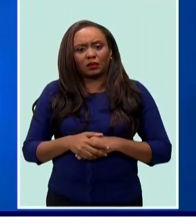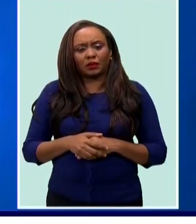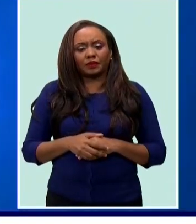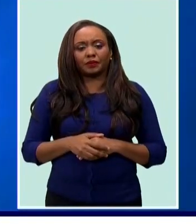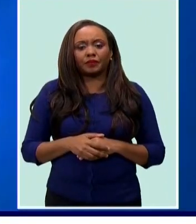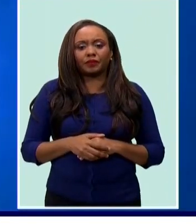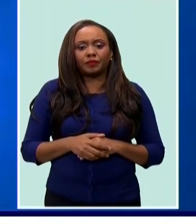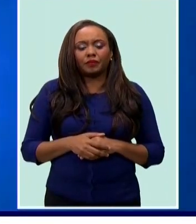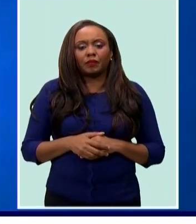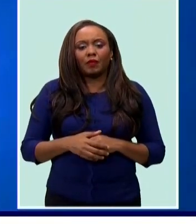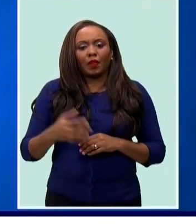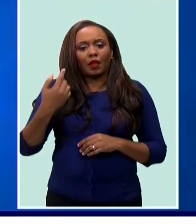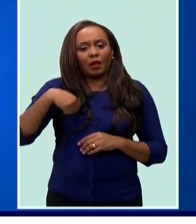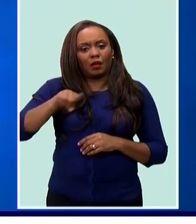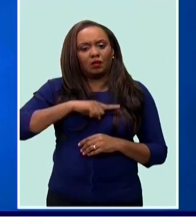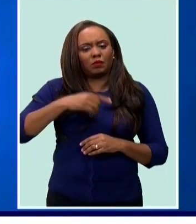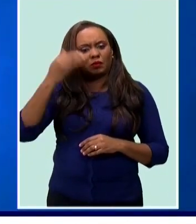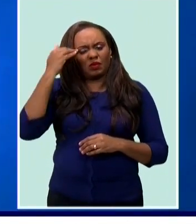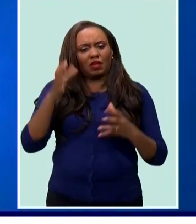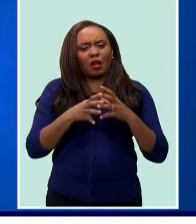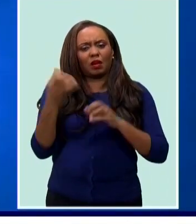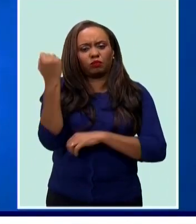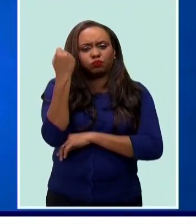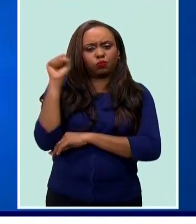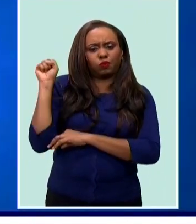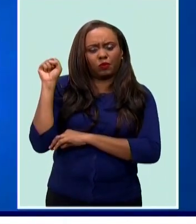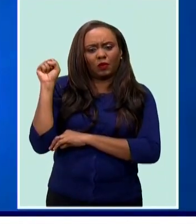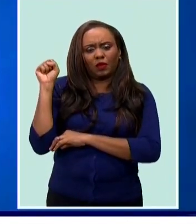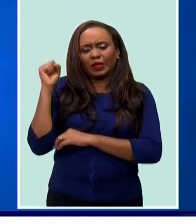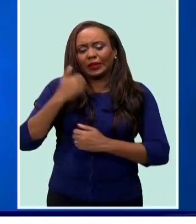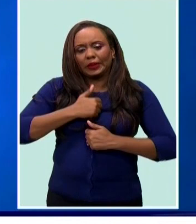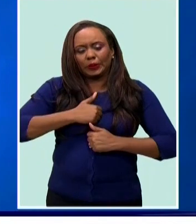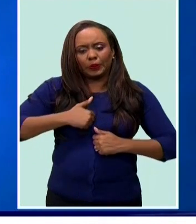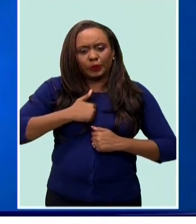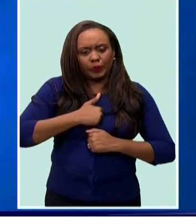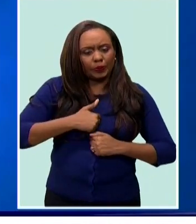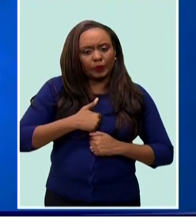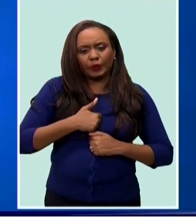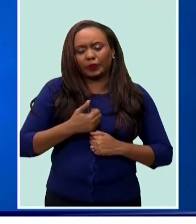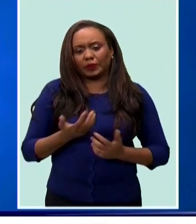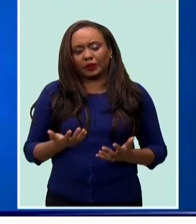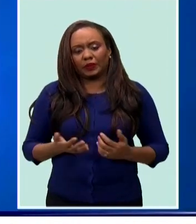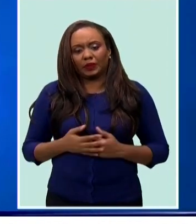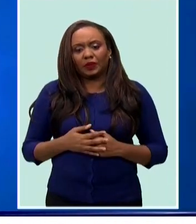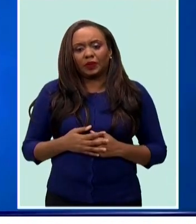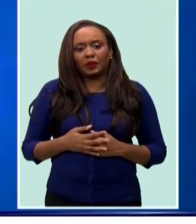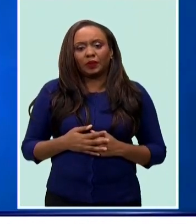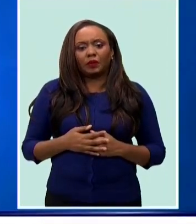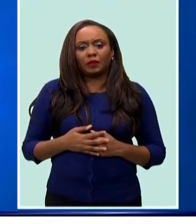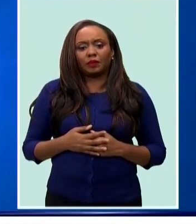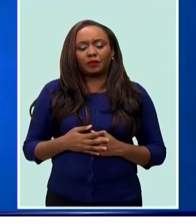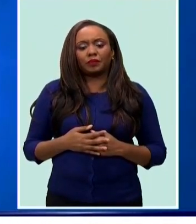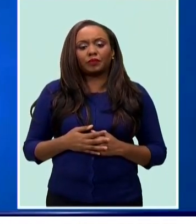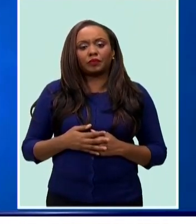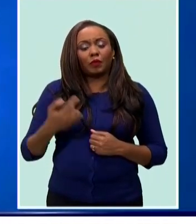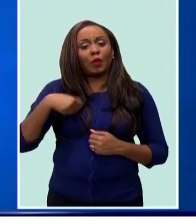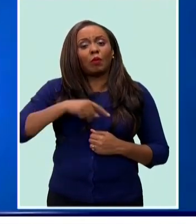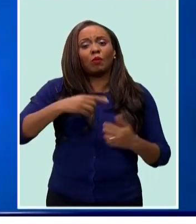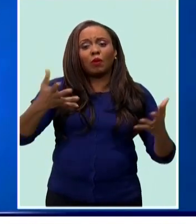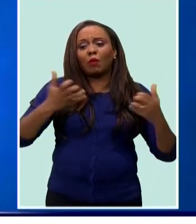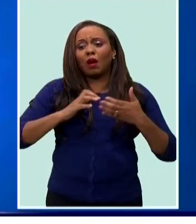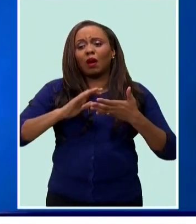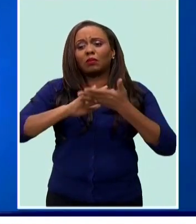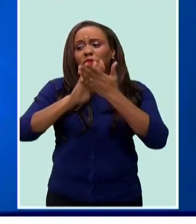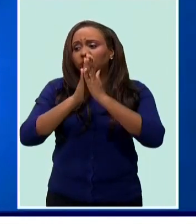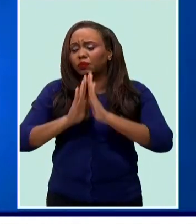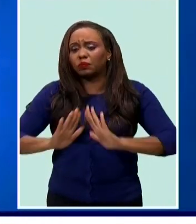violent confrontations that have marred protest actions are highly regrettable. The community reiterates its call for calm and a